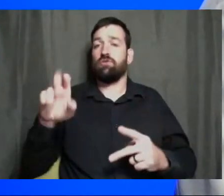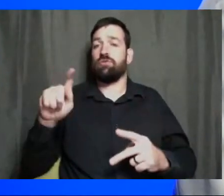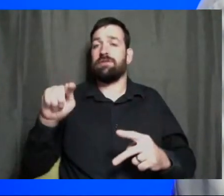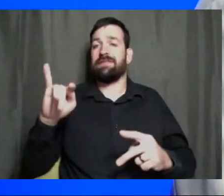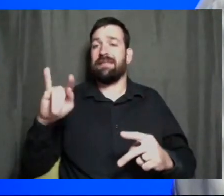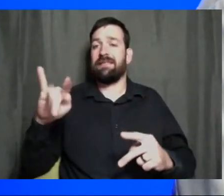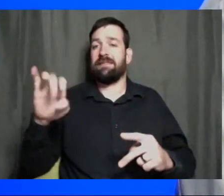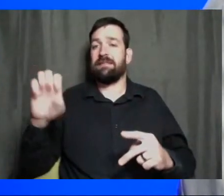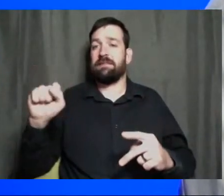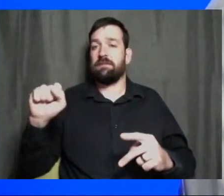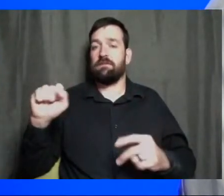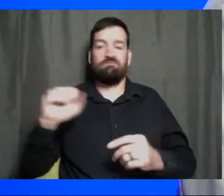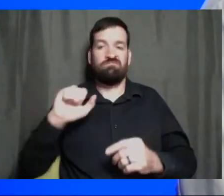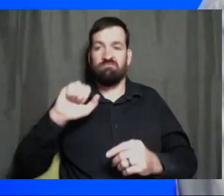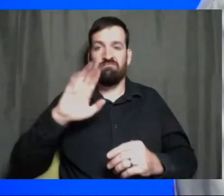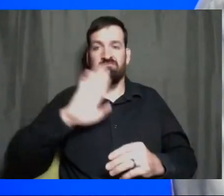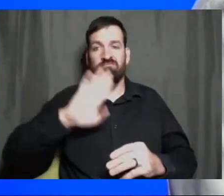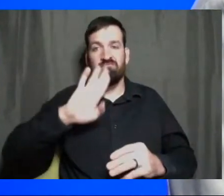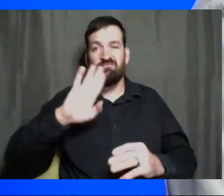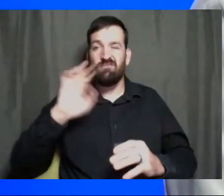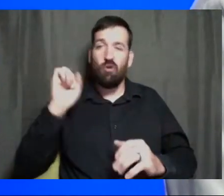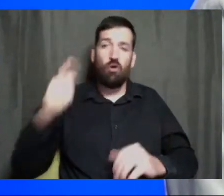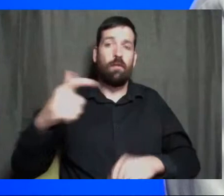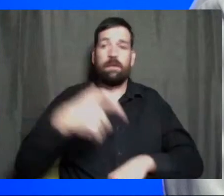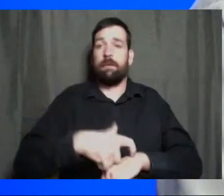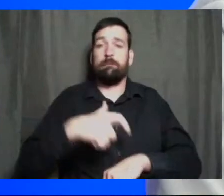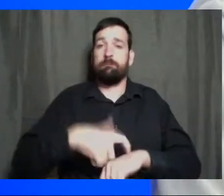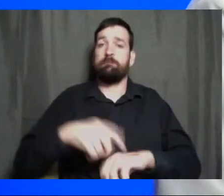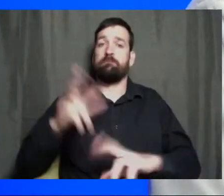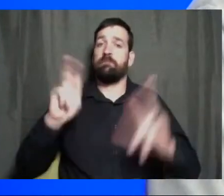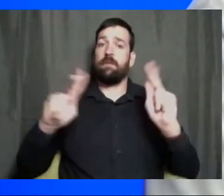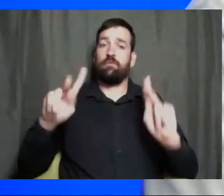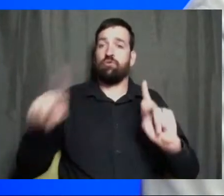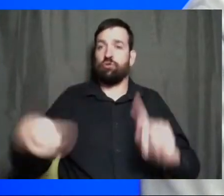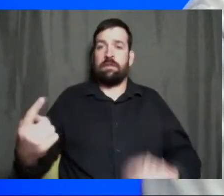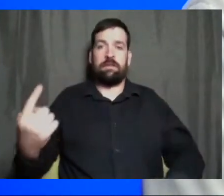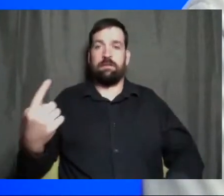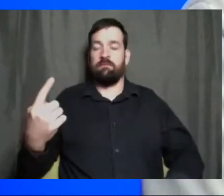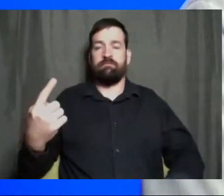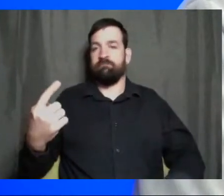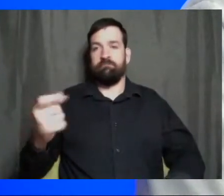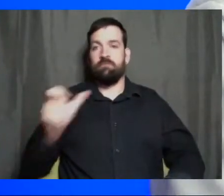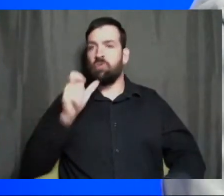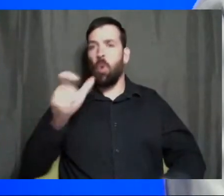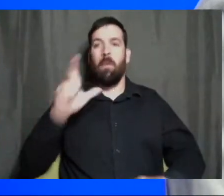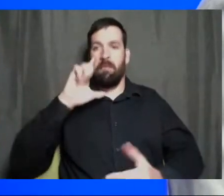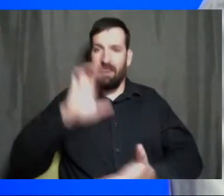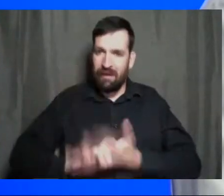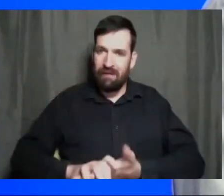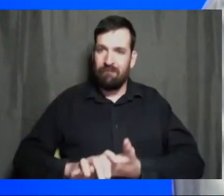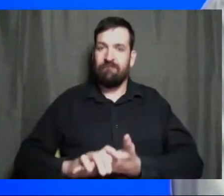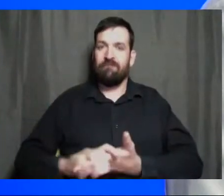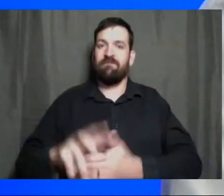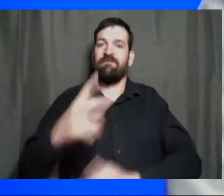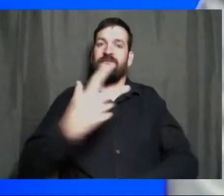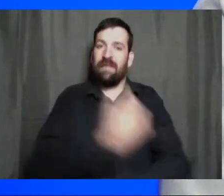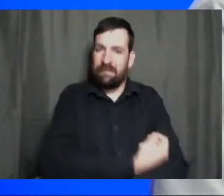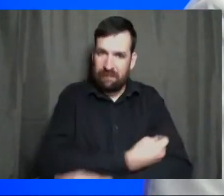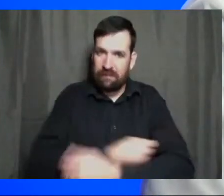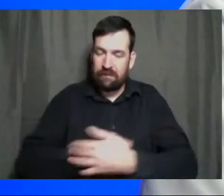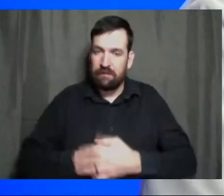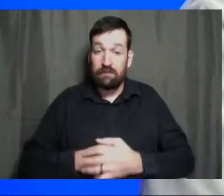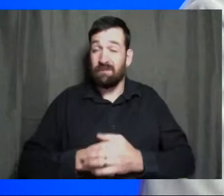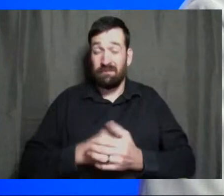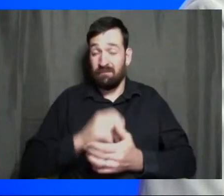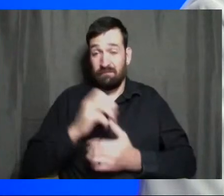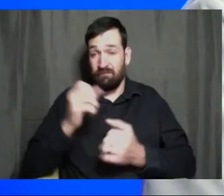face this all the time. People just don't believe in vaccines. There are a percentage of Americans don't believe in